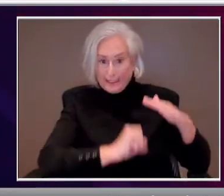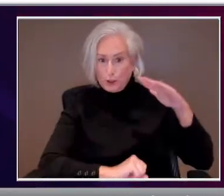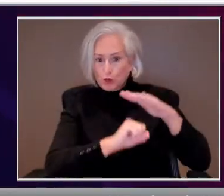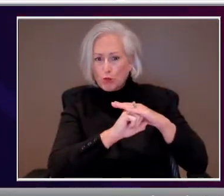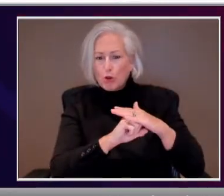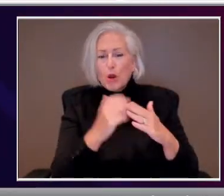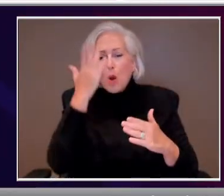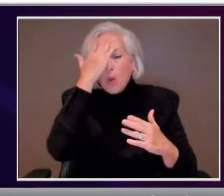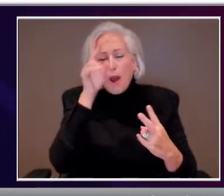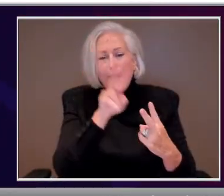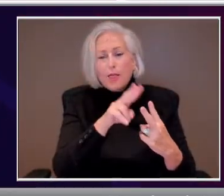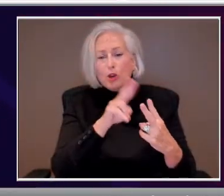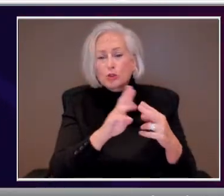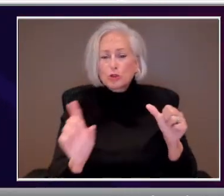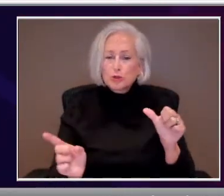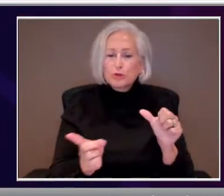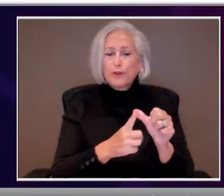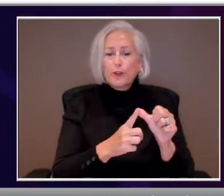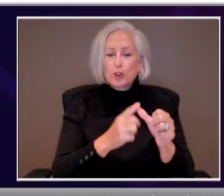areas first?